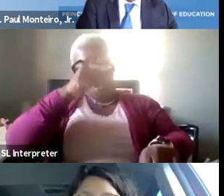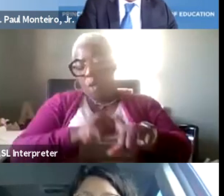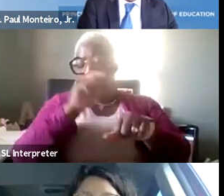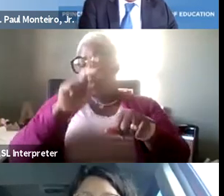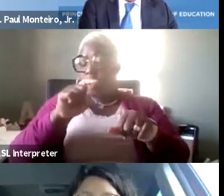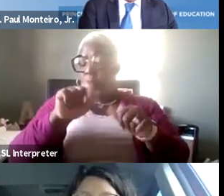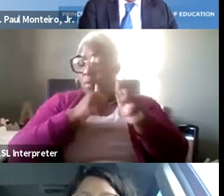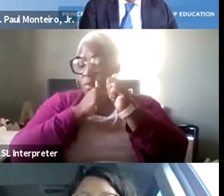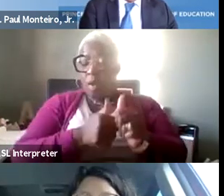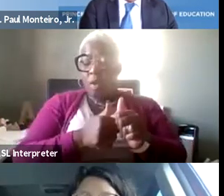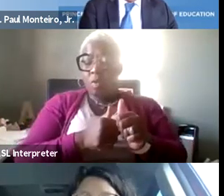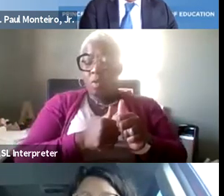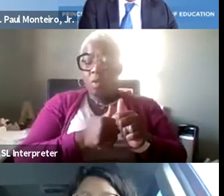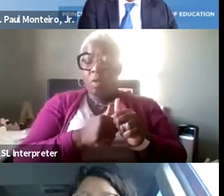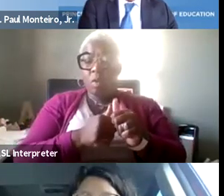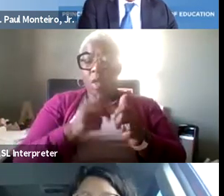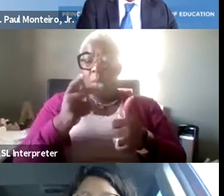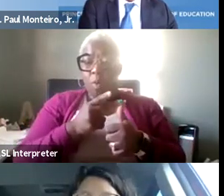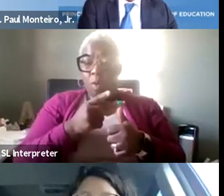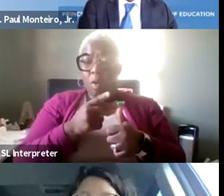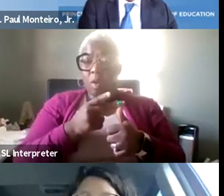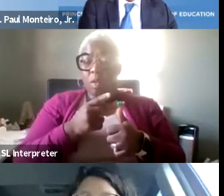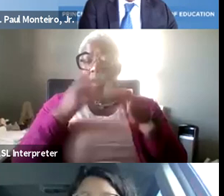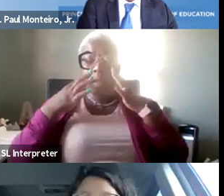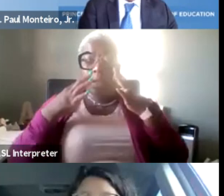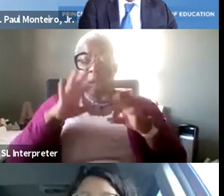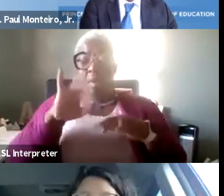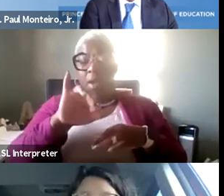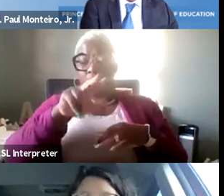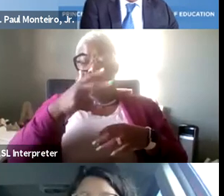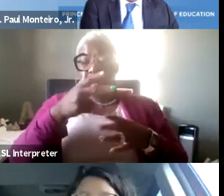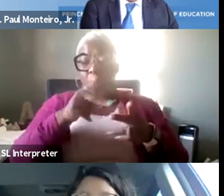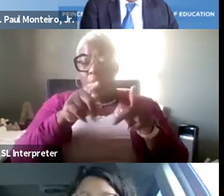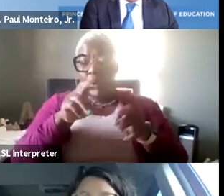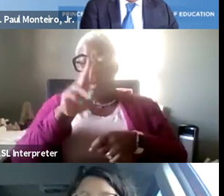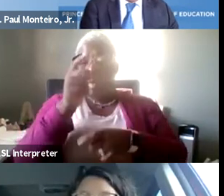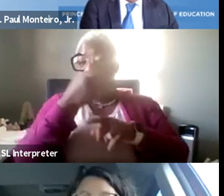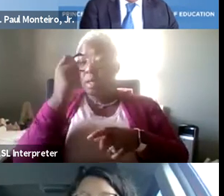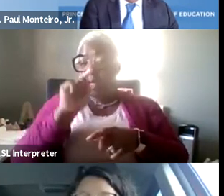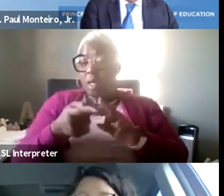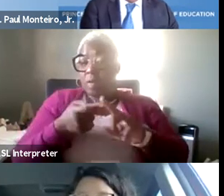to the priorities determined by an independent third party based on the needs of the school.